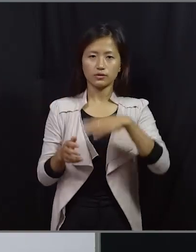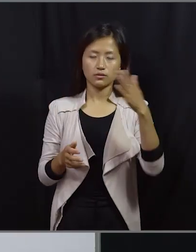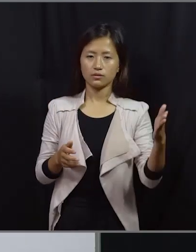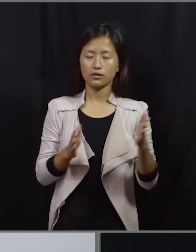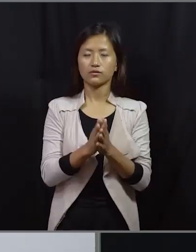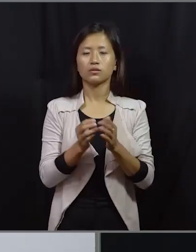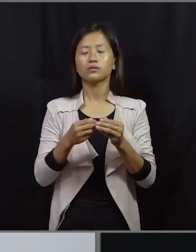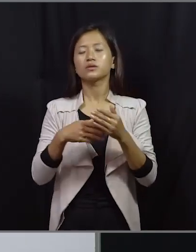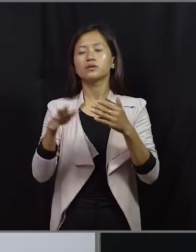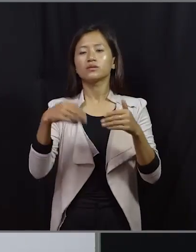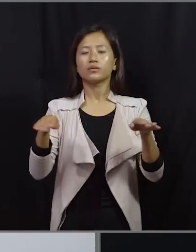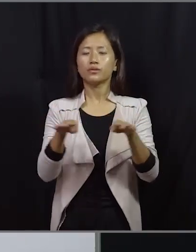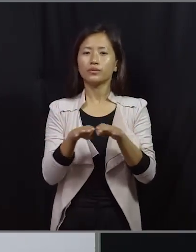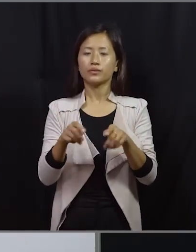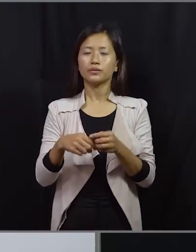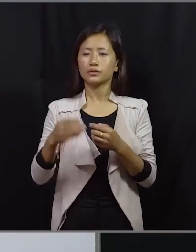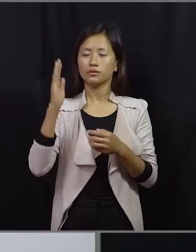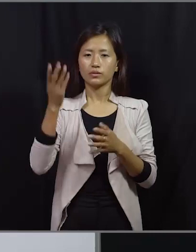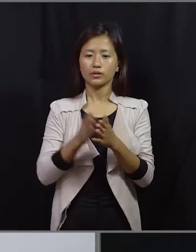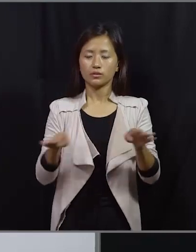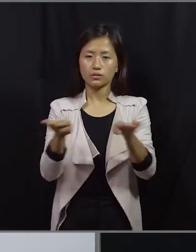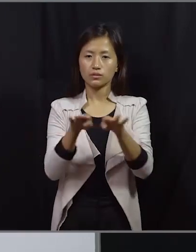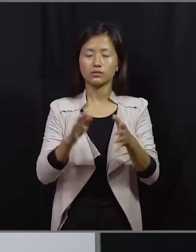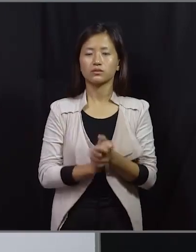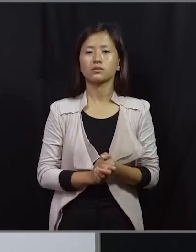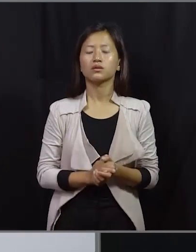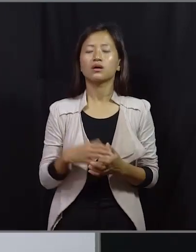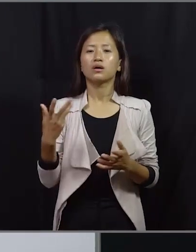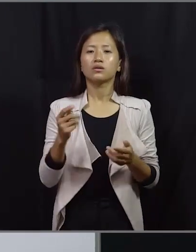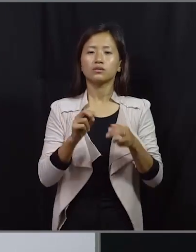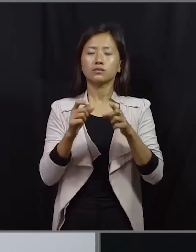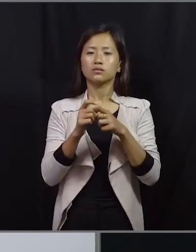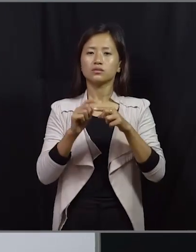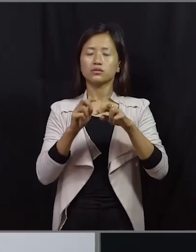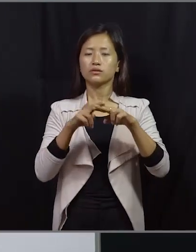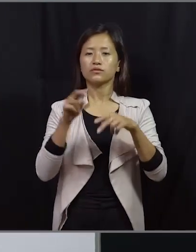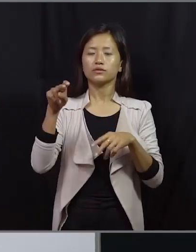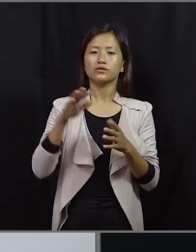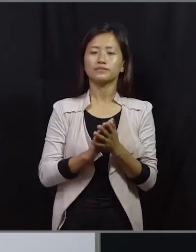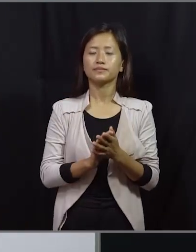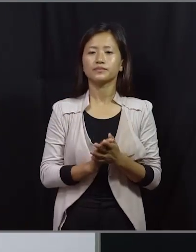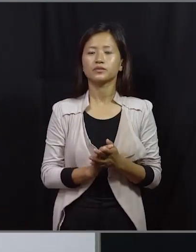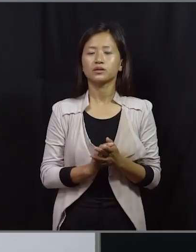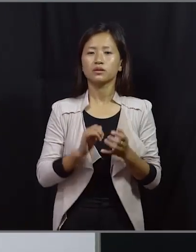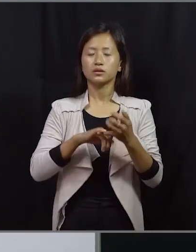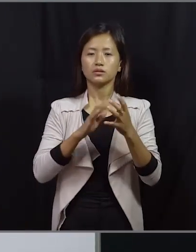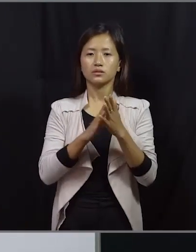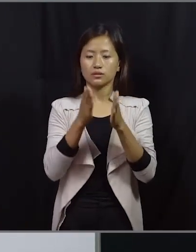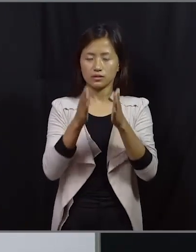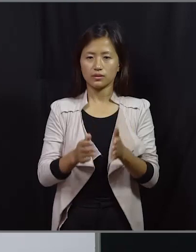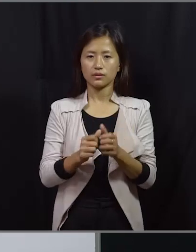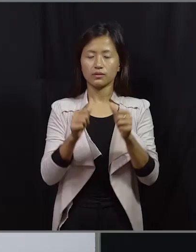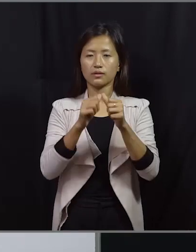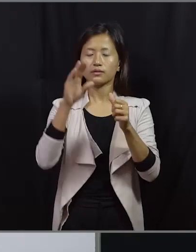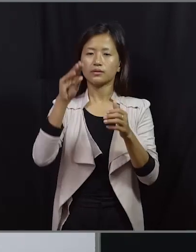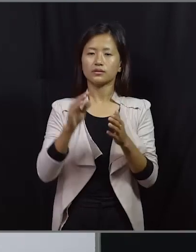closed. Okay, so how are we going to define this? Is the set of all x such that A